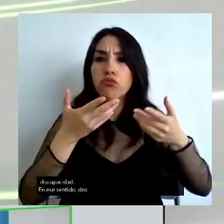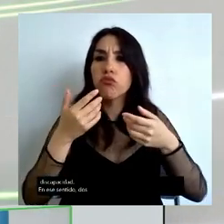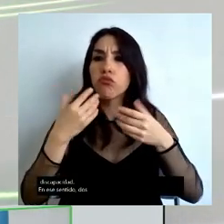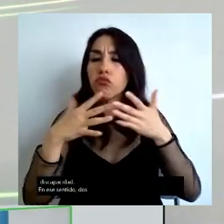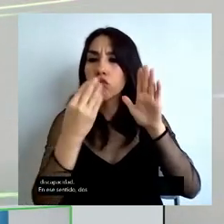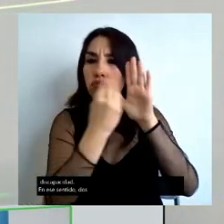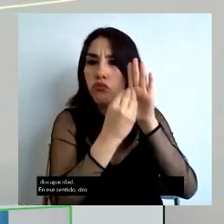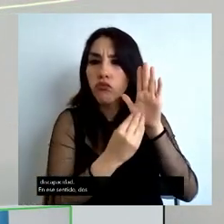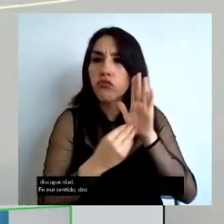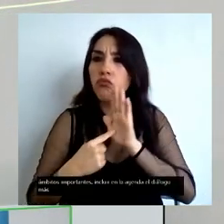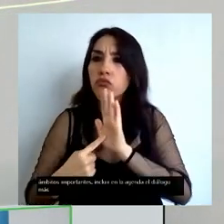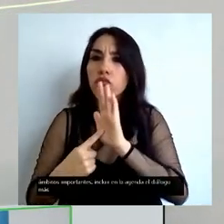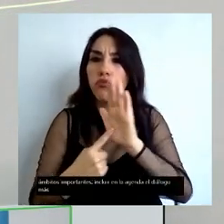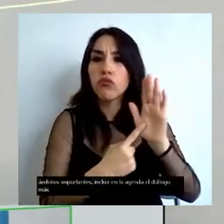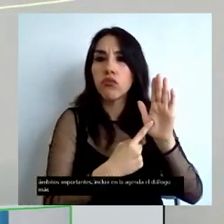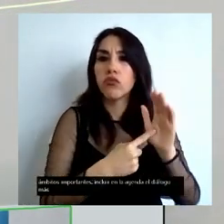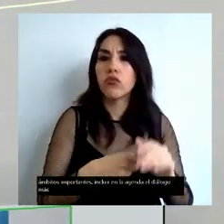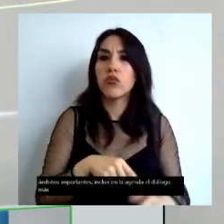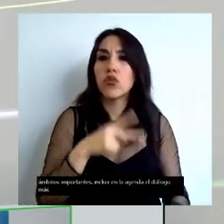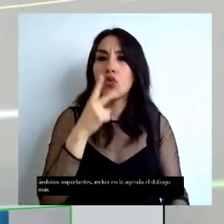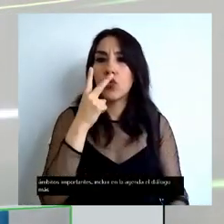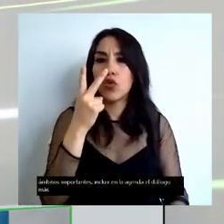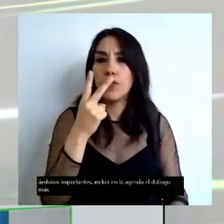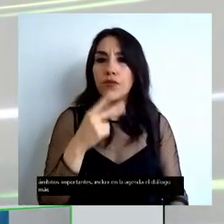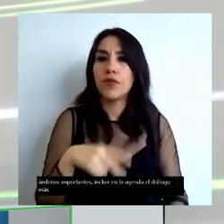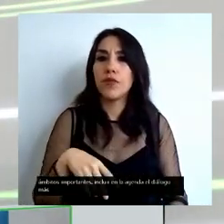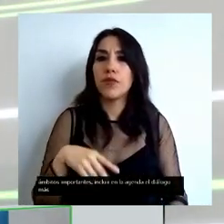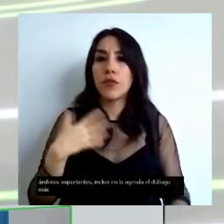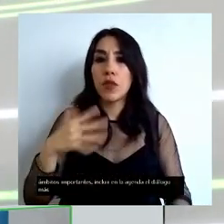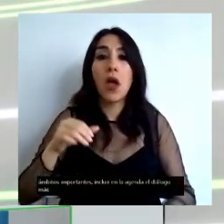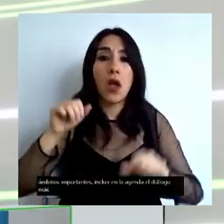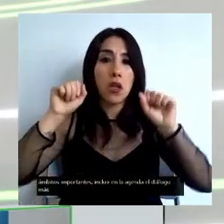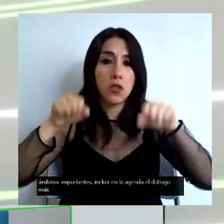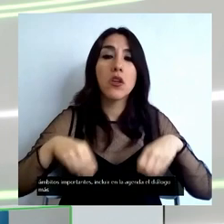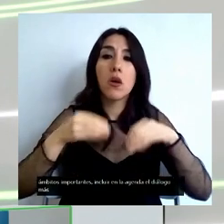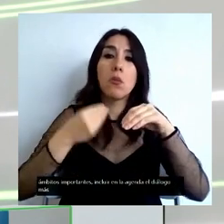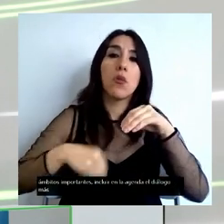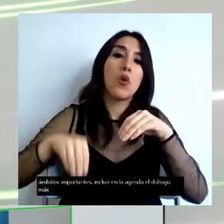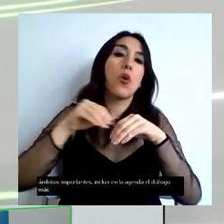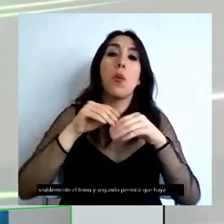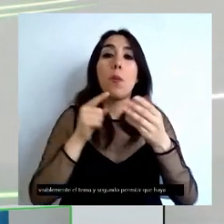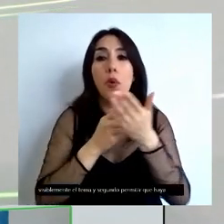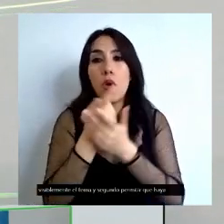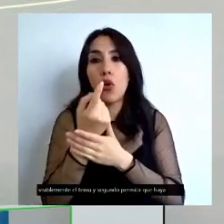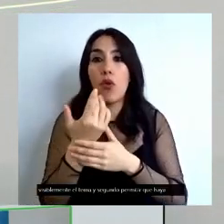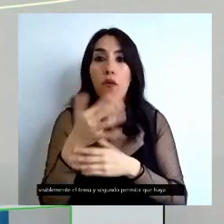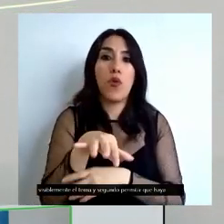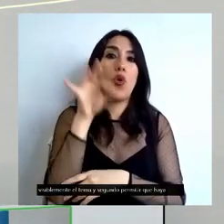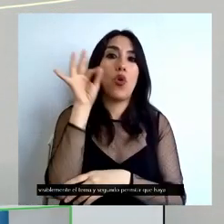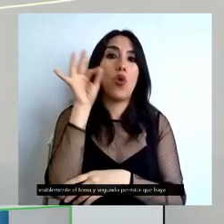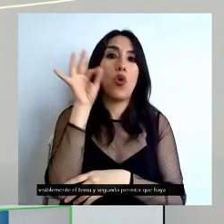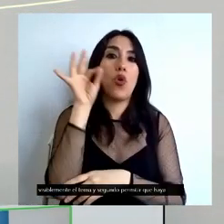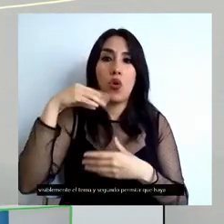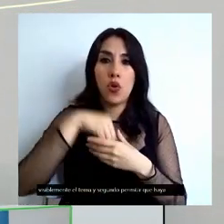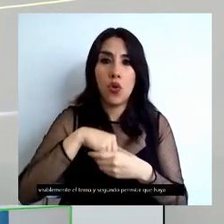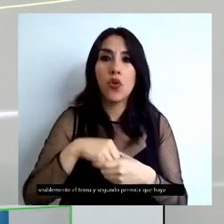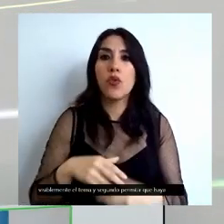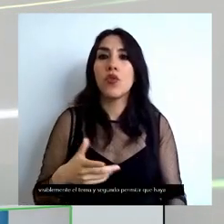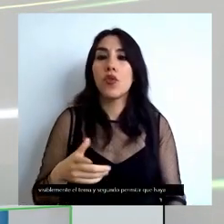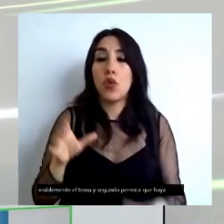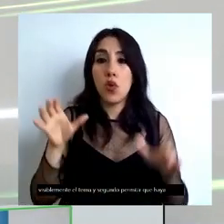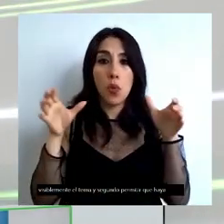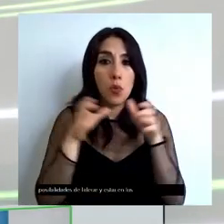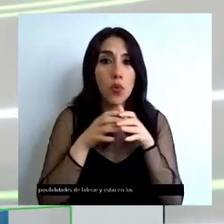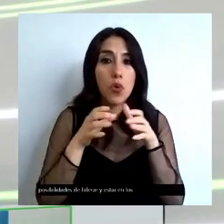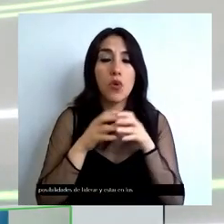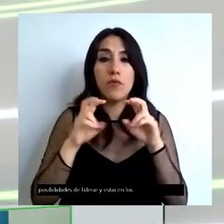also we are allowing to have leadership roles, and